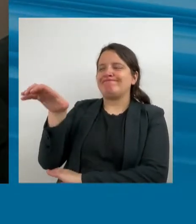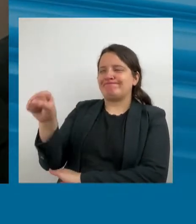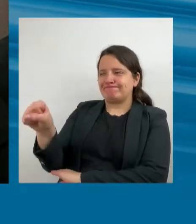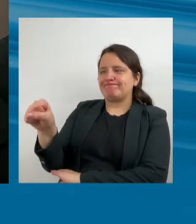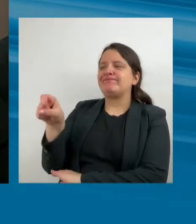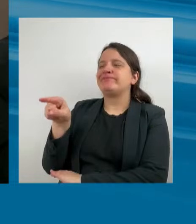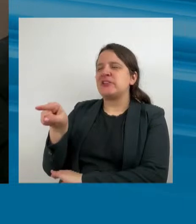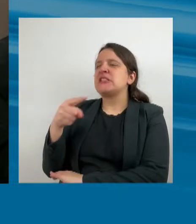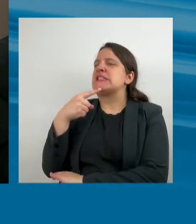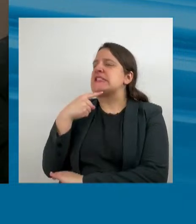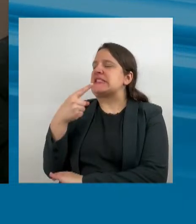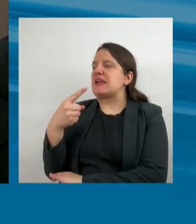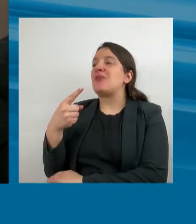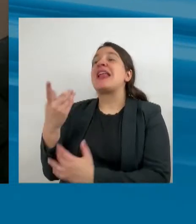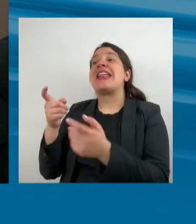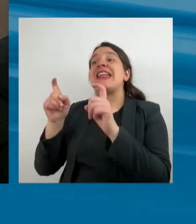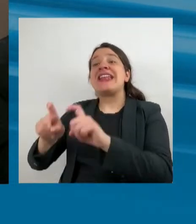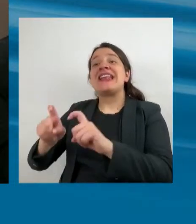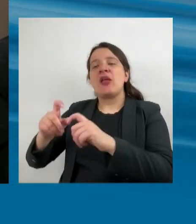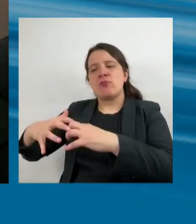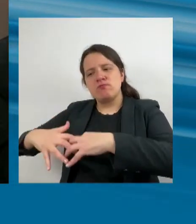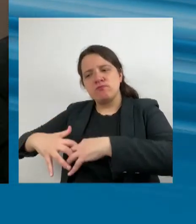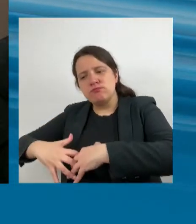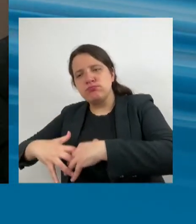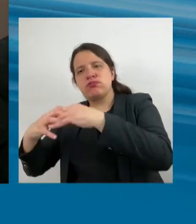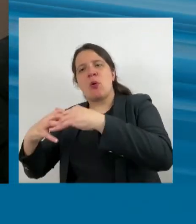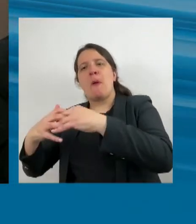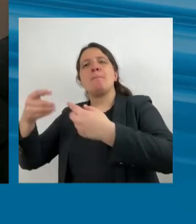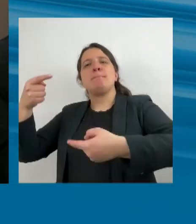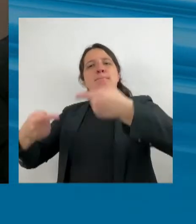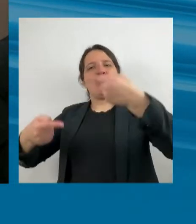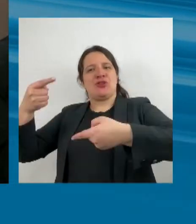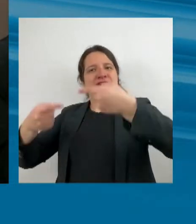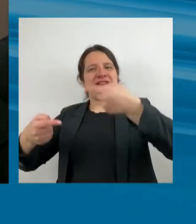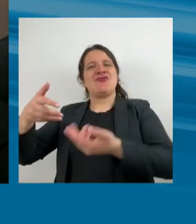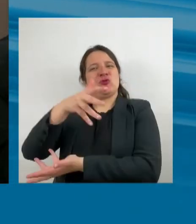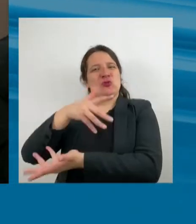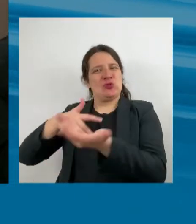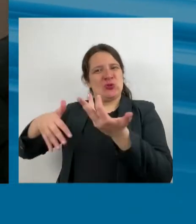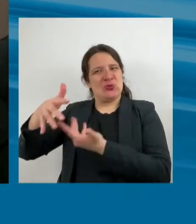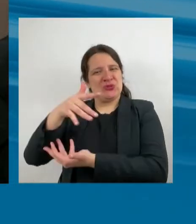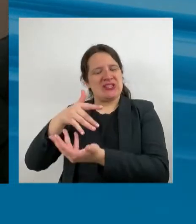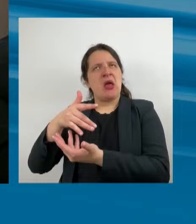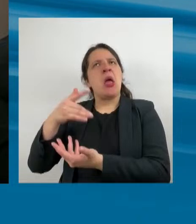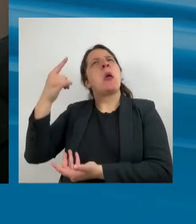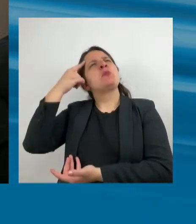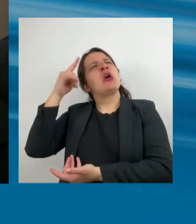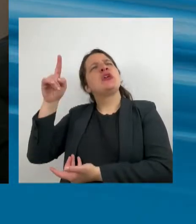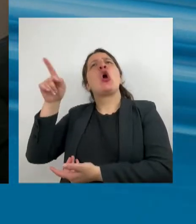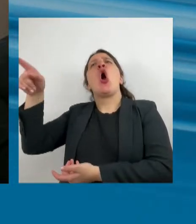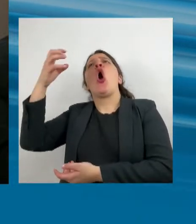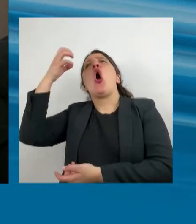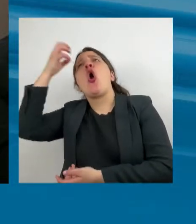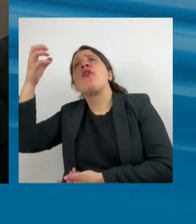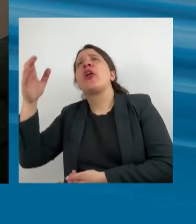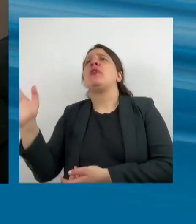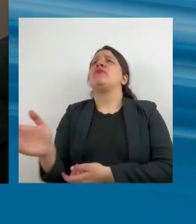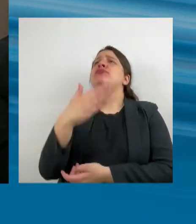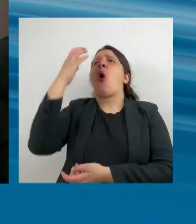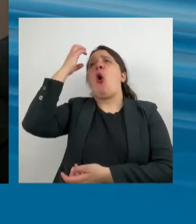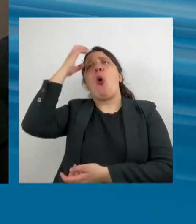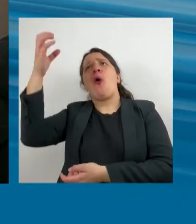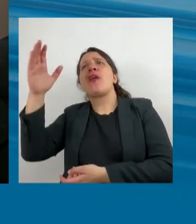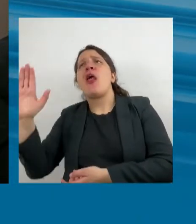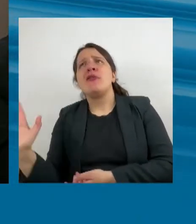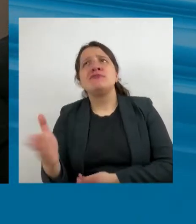social policies that go beyond administrations. And this is one of the fundamental challenges we